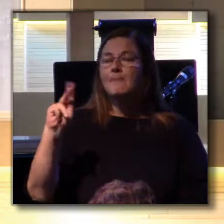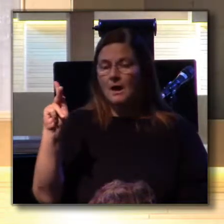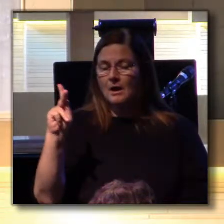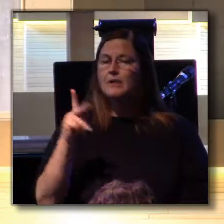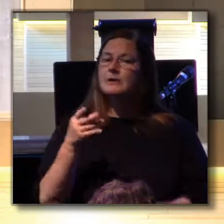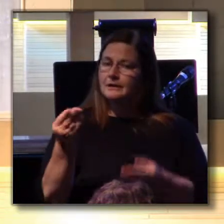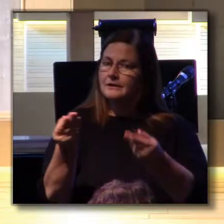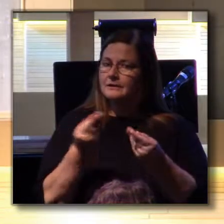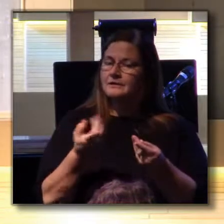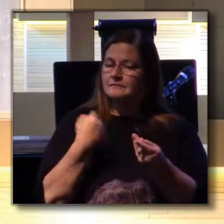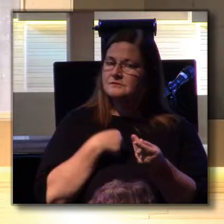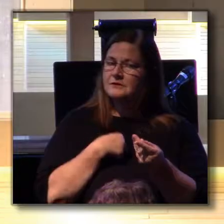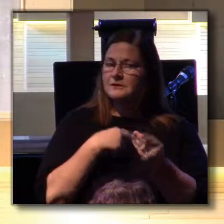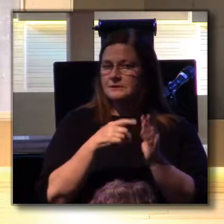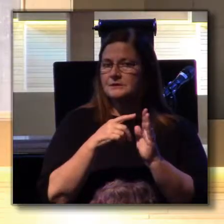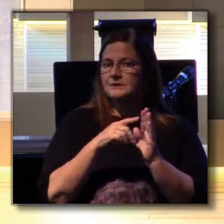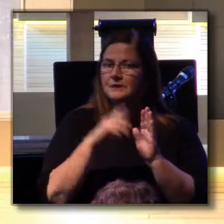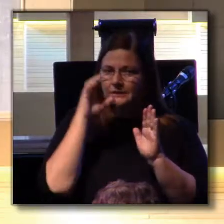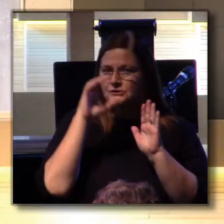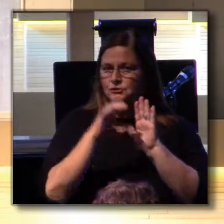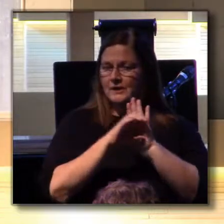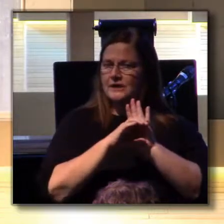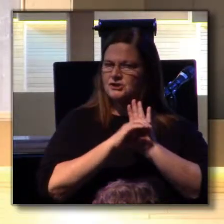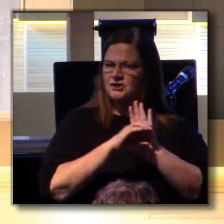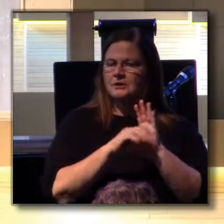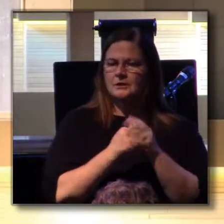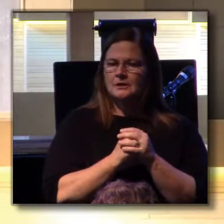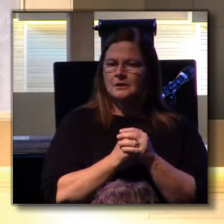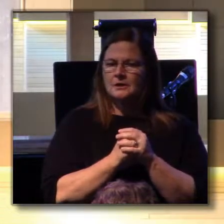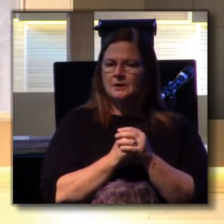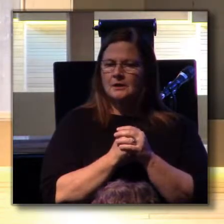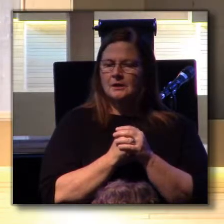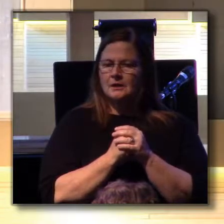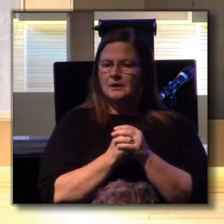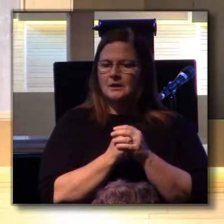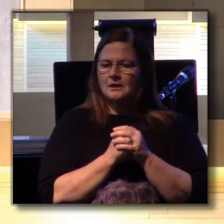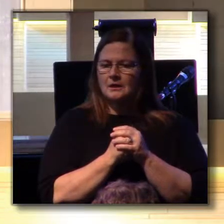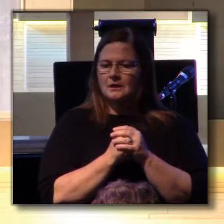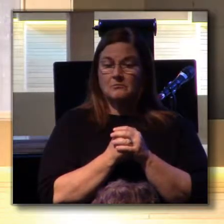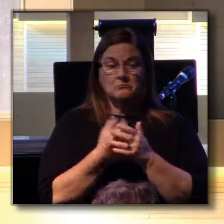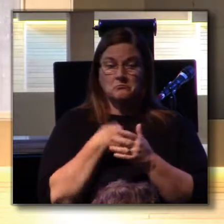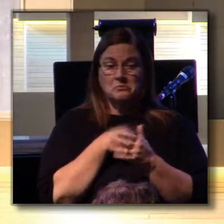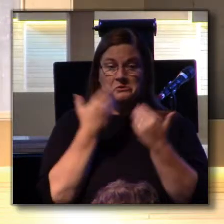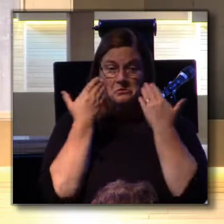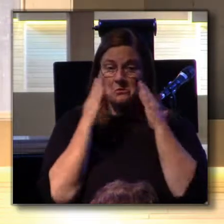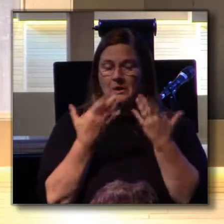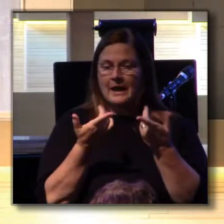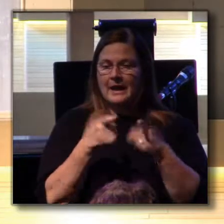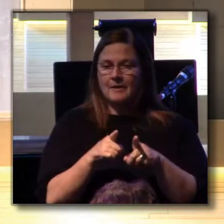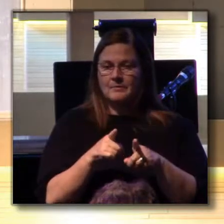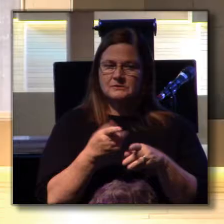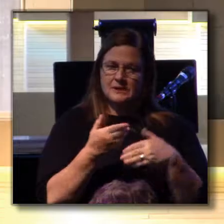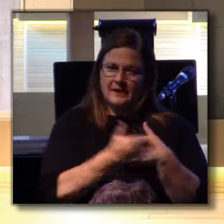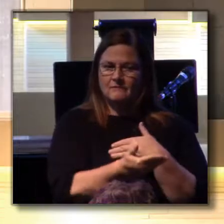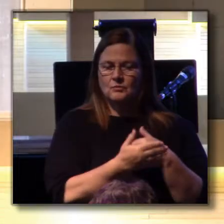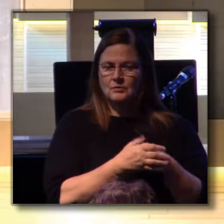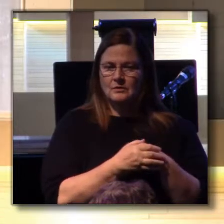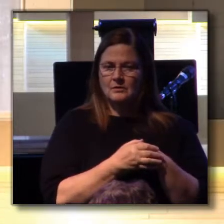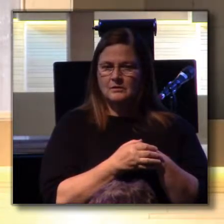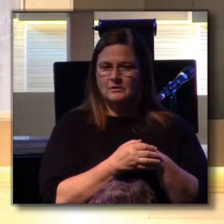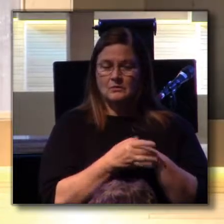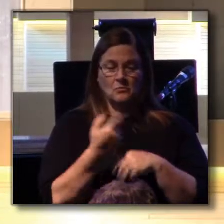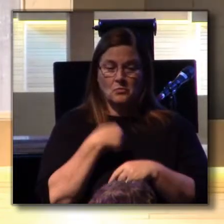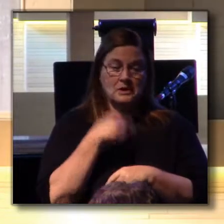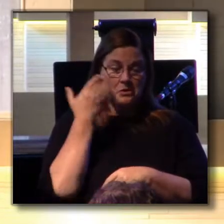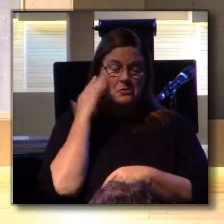teaching to this young man. He just has him leave, and we don't know what happens to him. We don't know if he ever